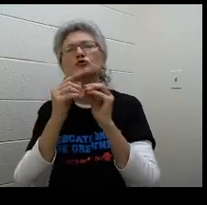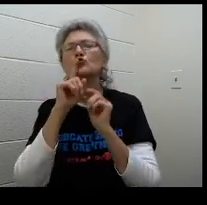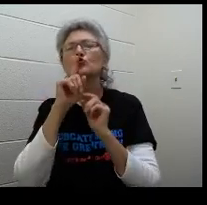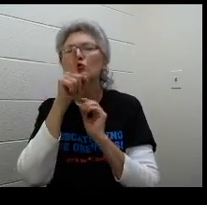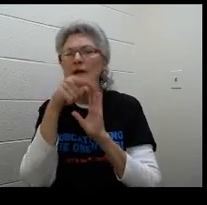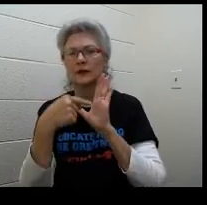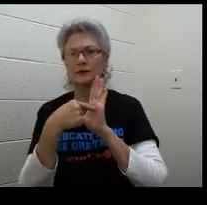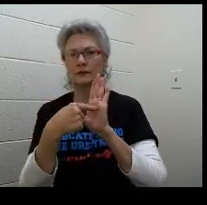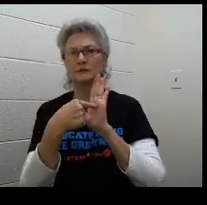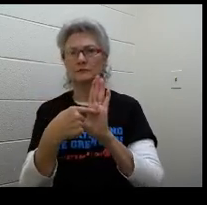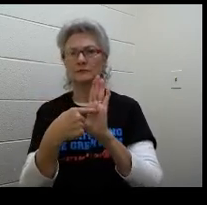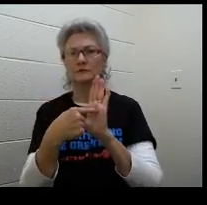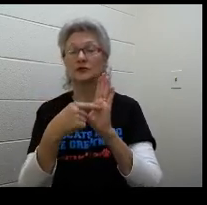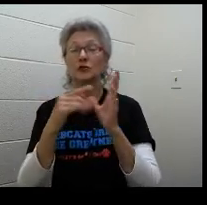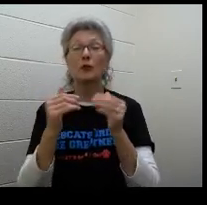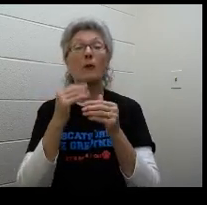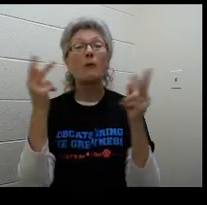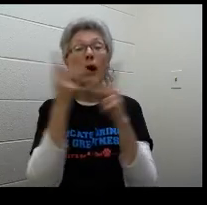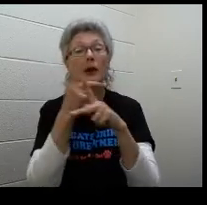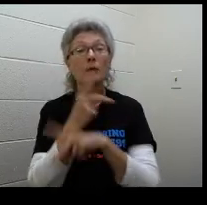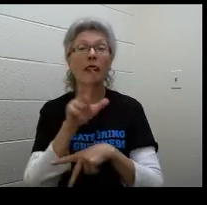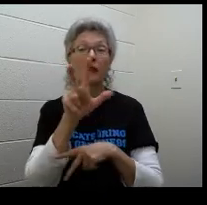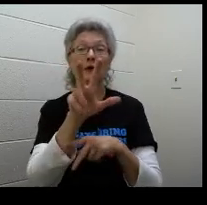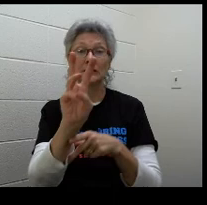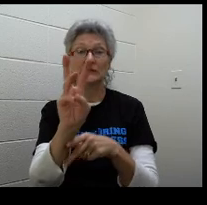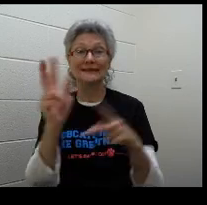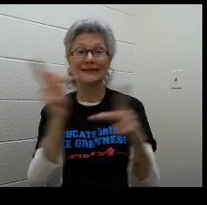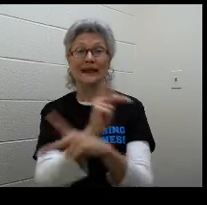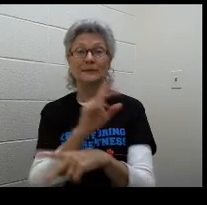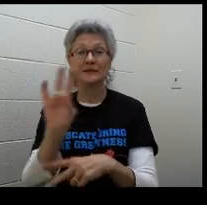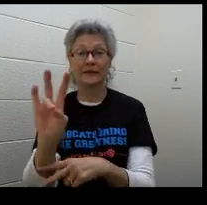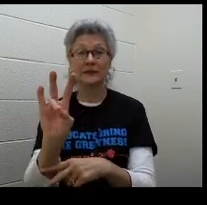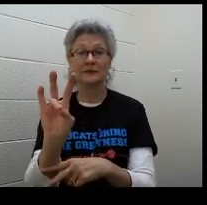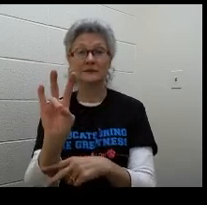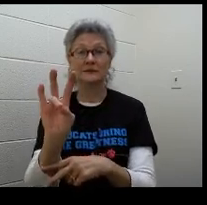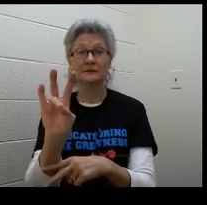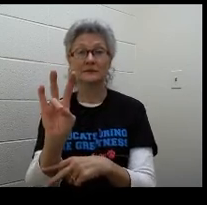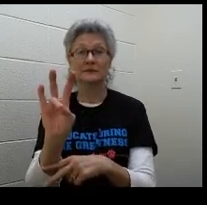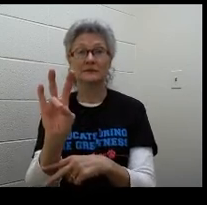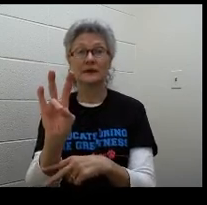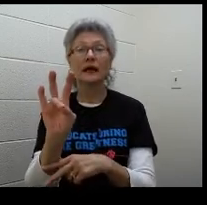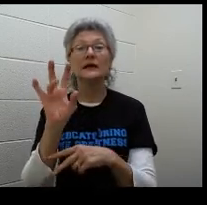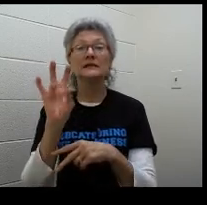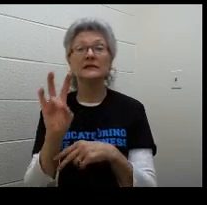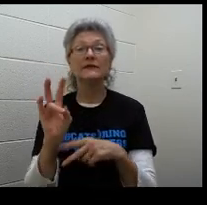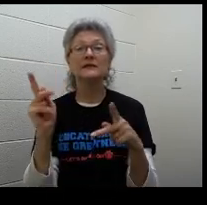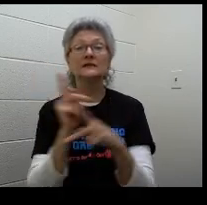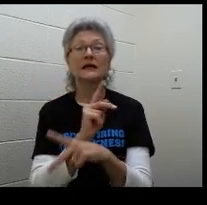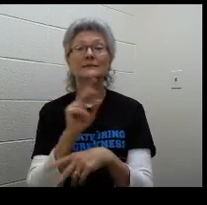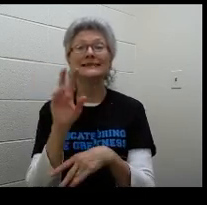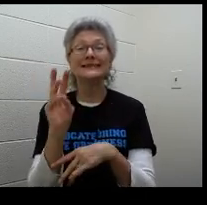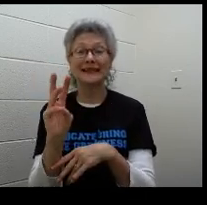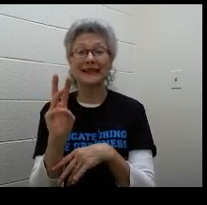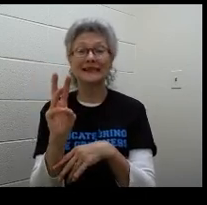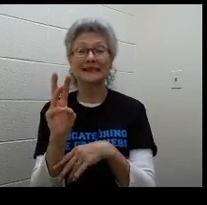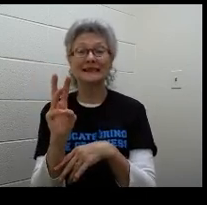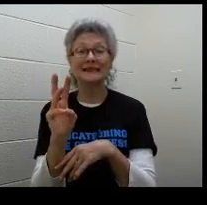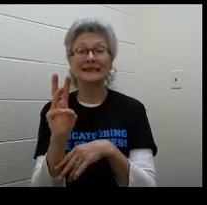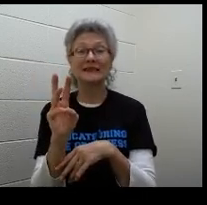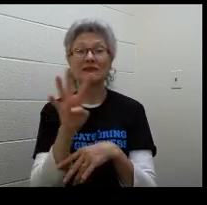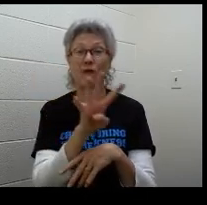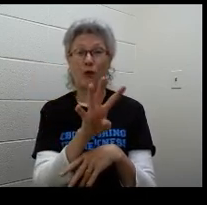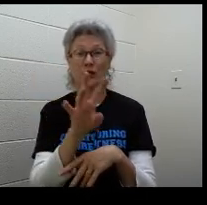represent. So we're going to multiply 36 times 7. So 7 times 6